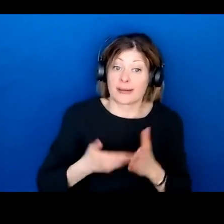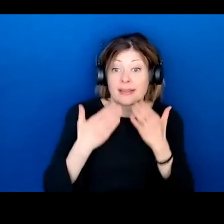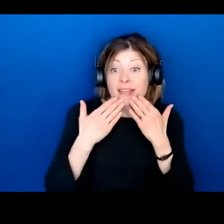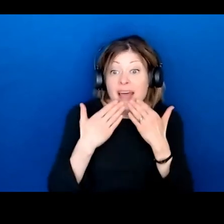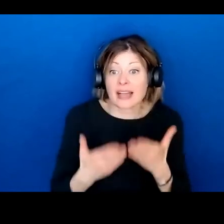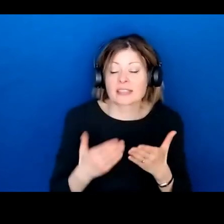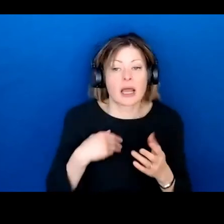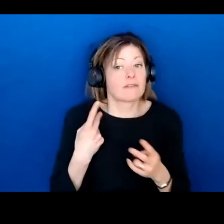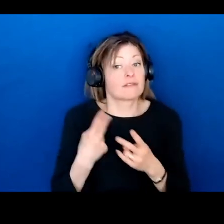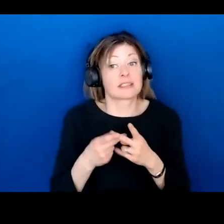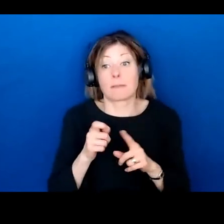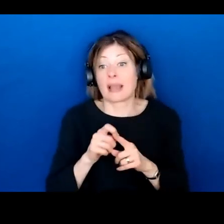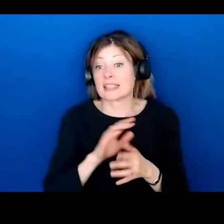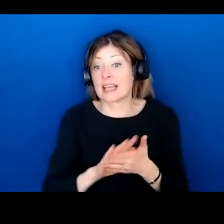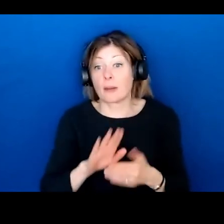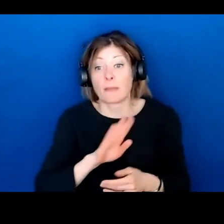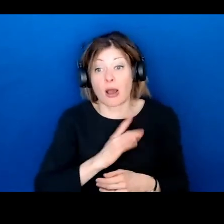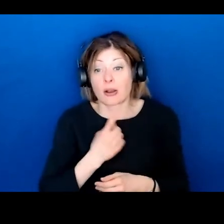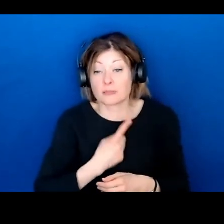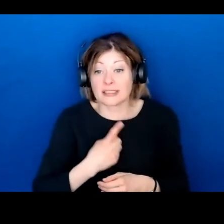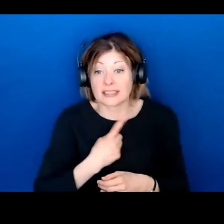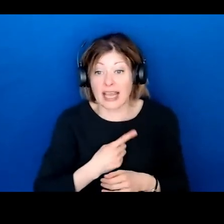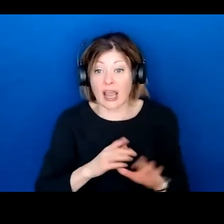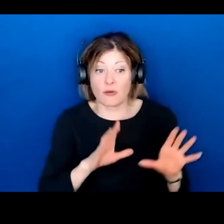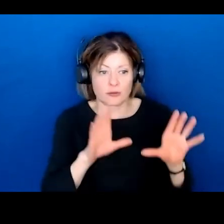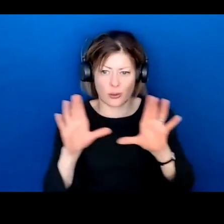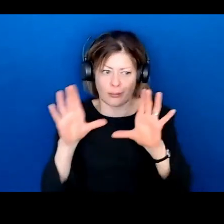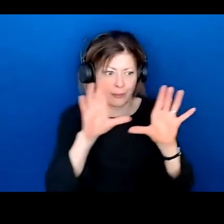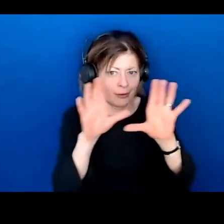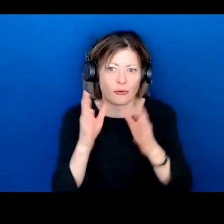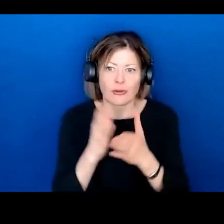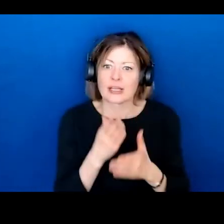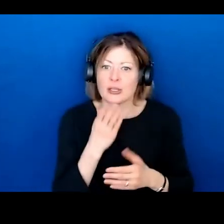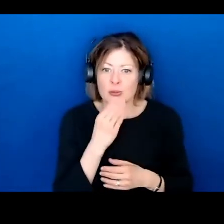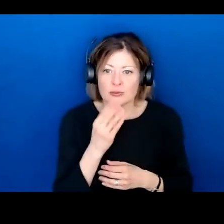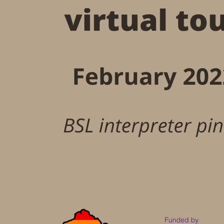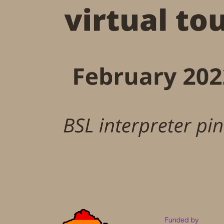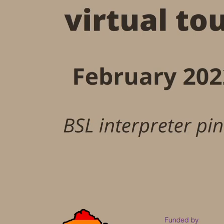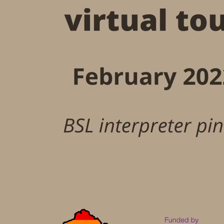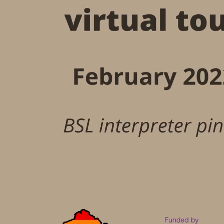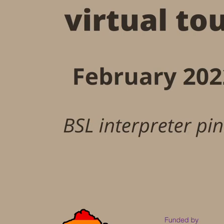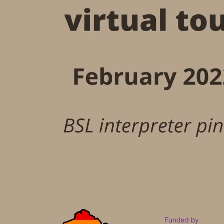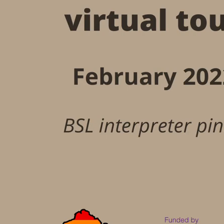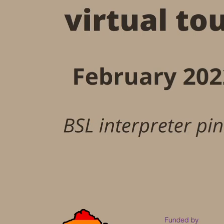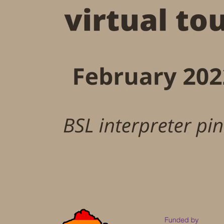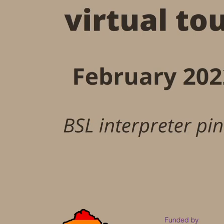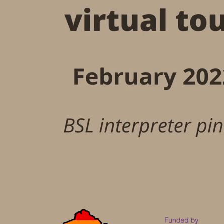to Painshill Park, so it was really useful. I have now. I really enjoyed it.